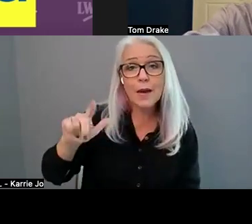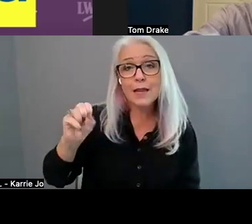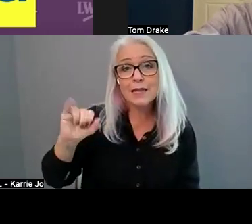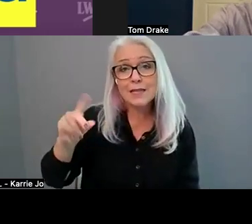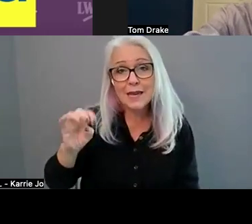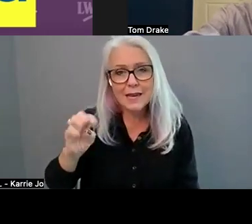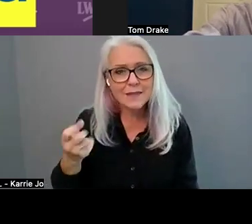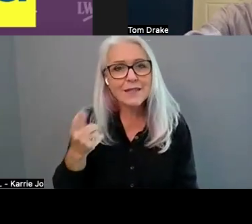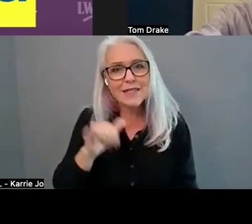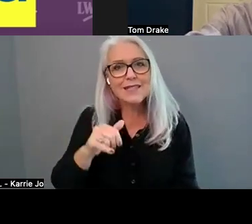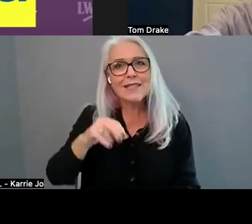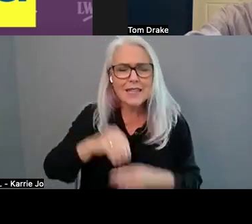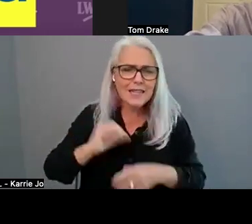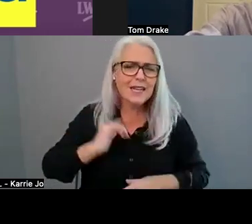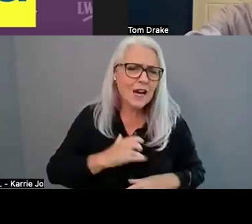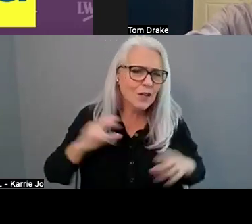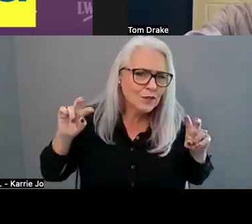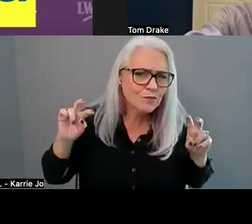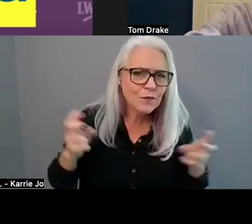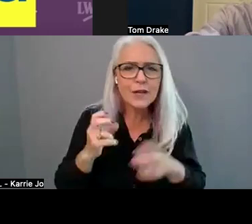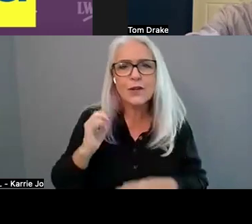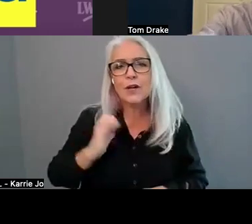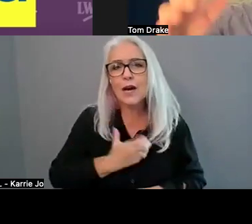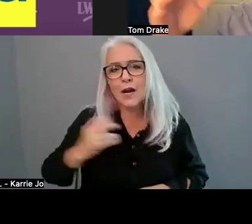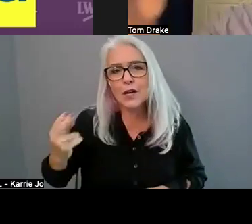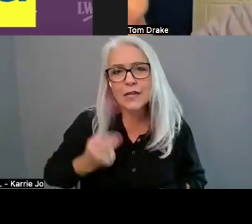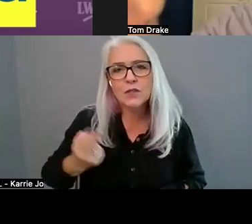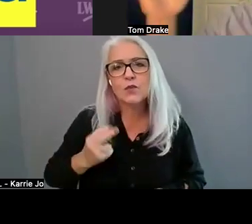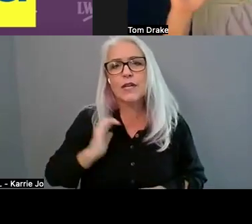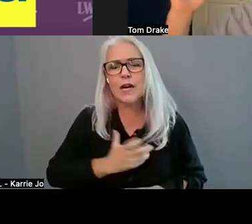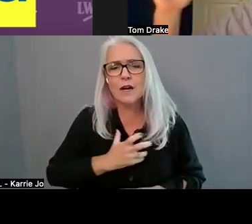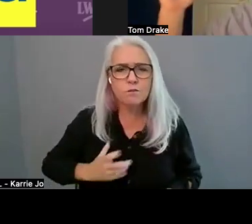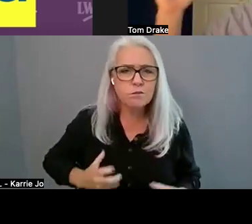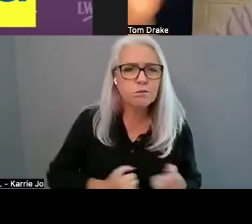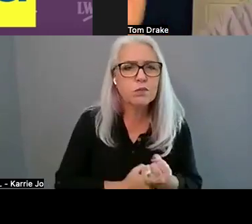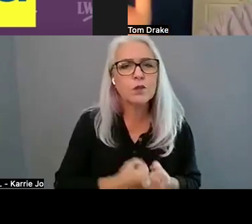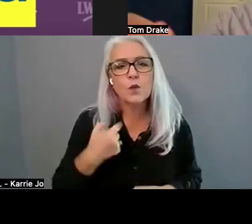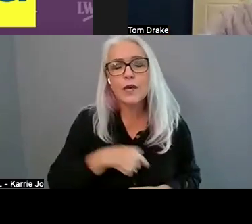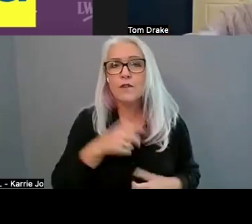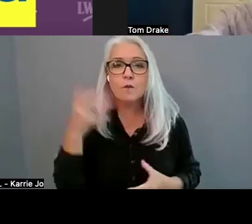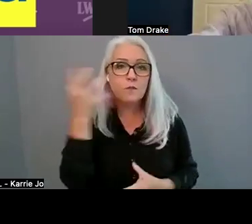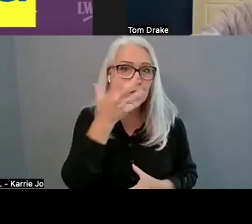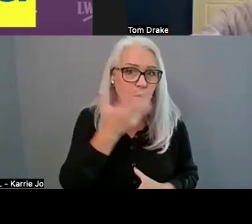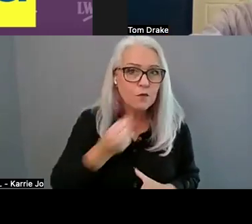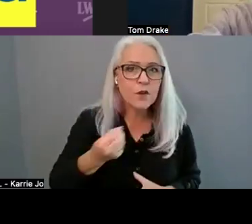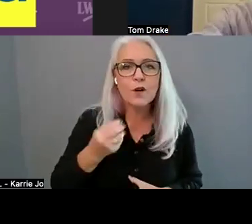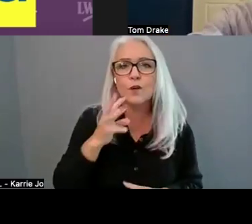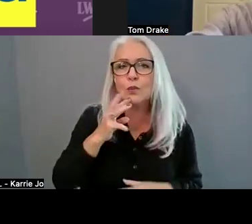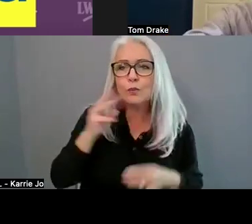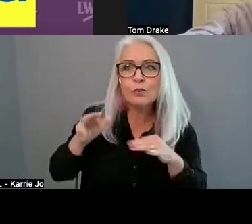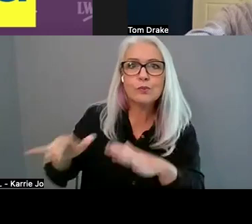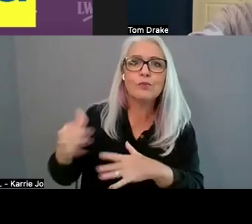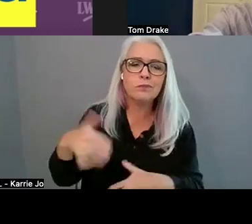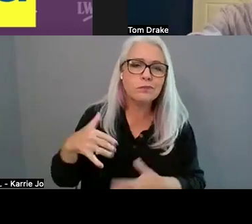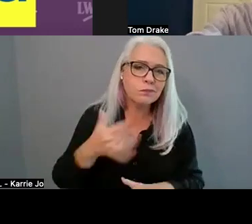in our title, it's in our history, it's in our foundation. We have this beautiful geological feature right there, and we are so lucky to